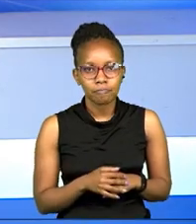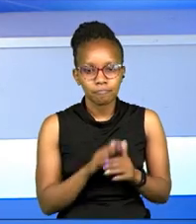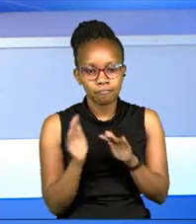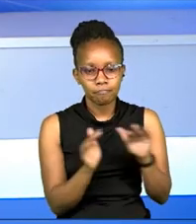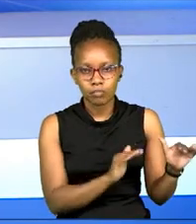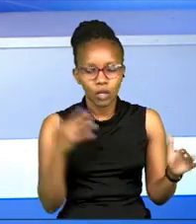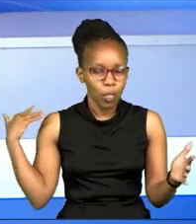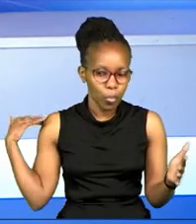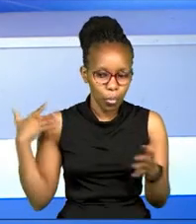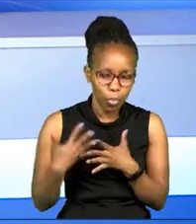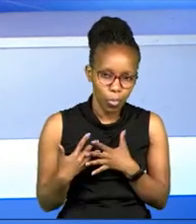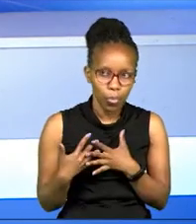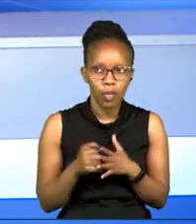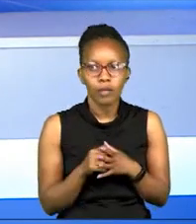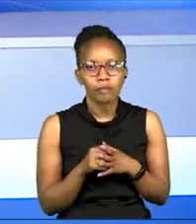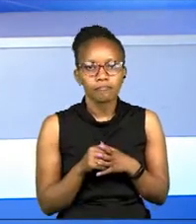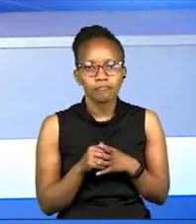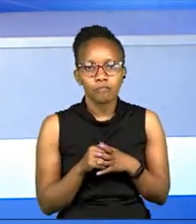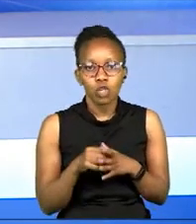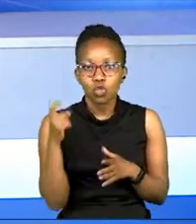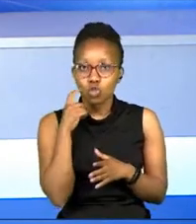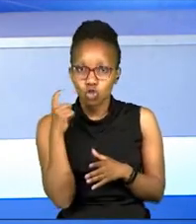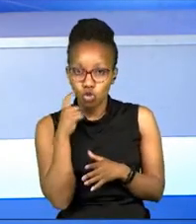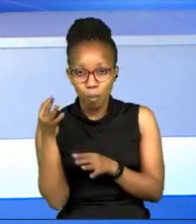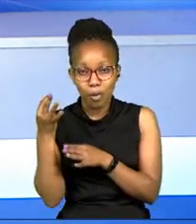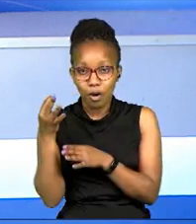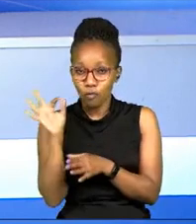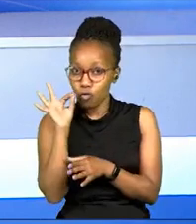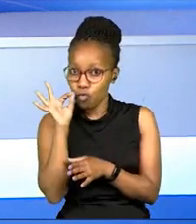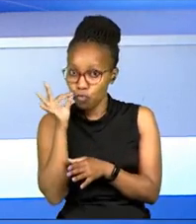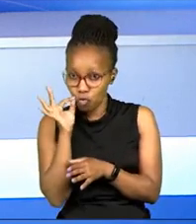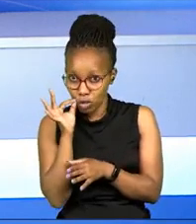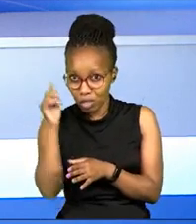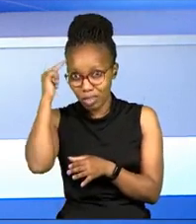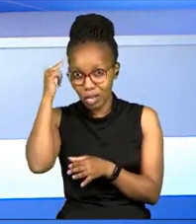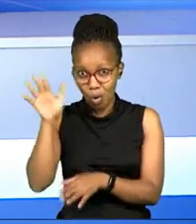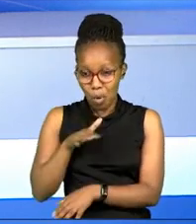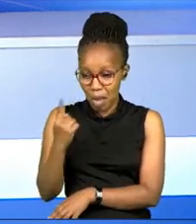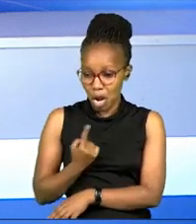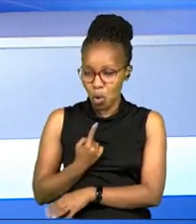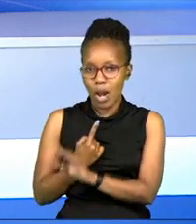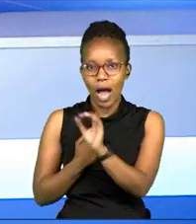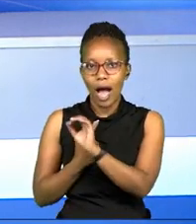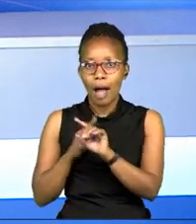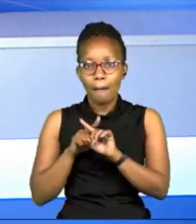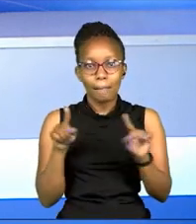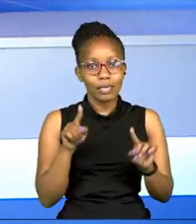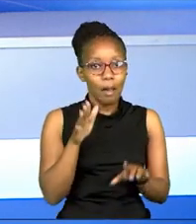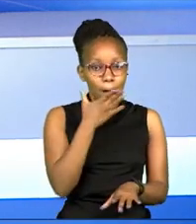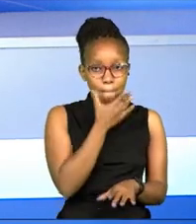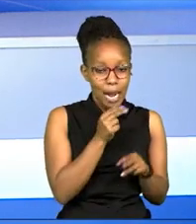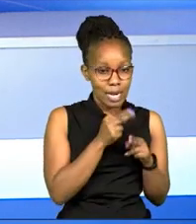For decades now, running a green grocery is a business that has been treated as feminine. However, for James Amwangi, aged